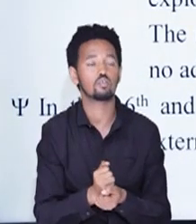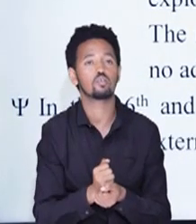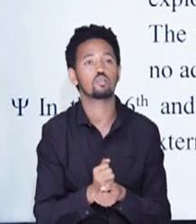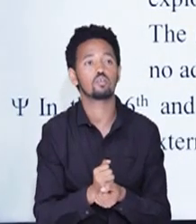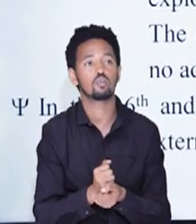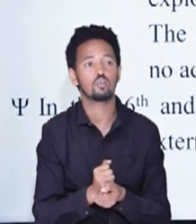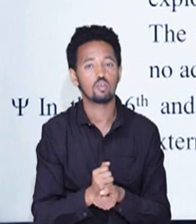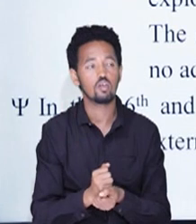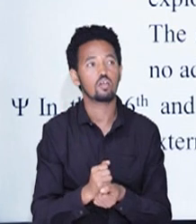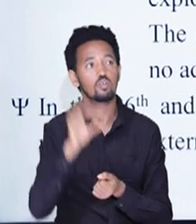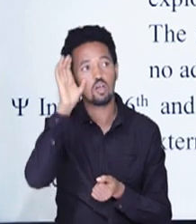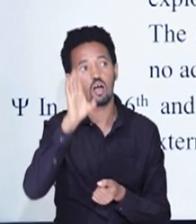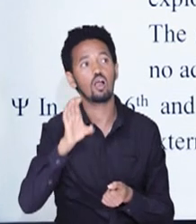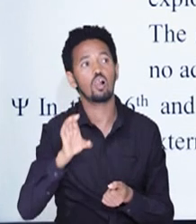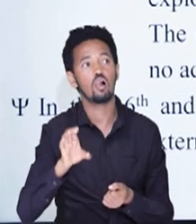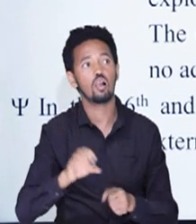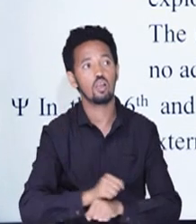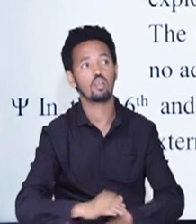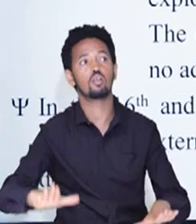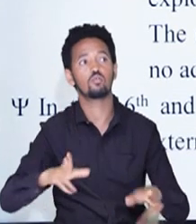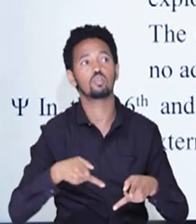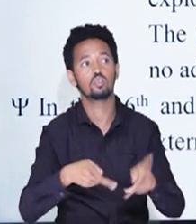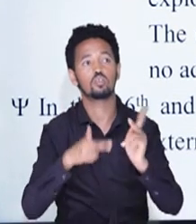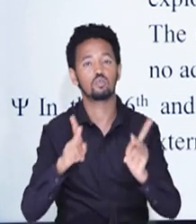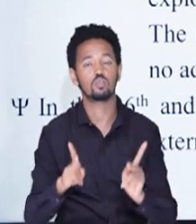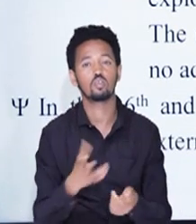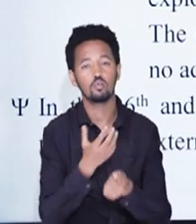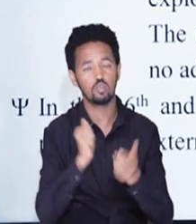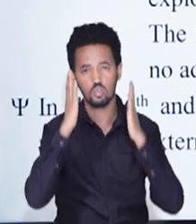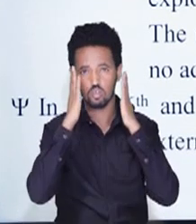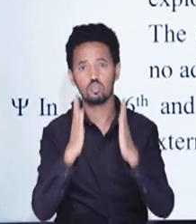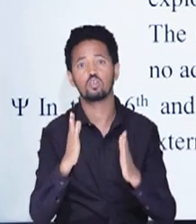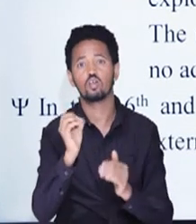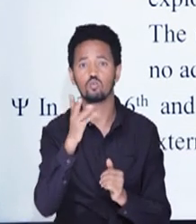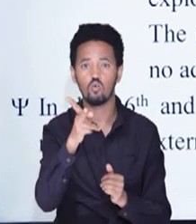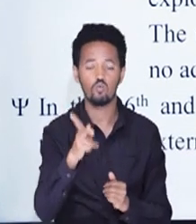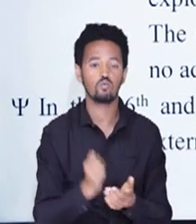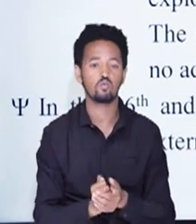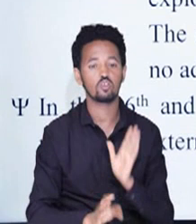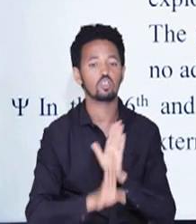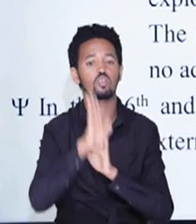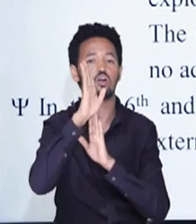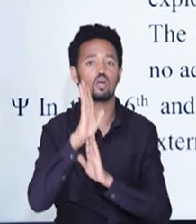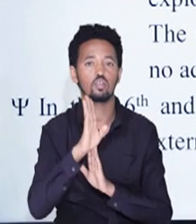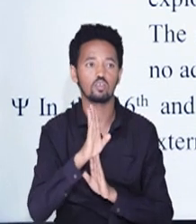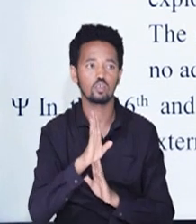pottery reached at the high level. And the government sent out a series of great voyage